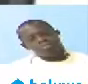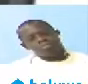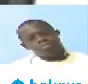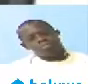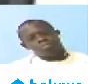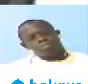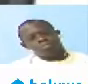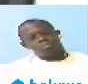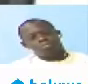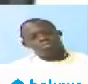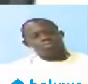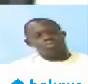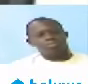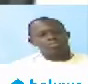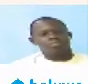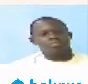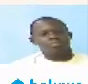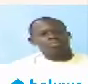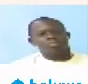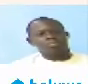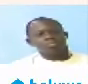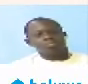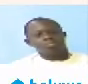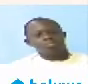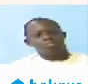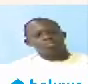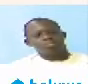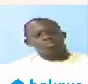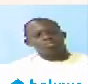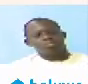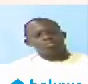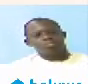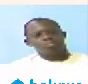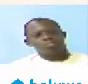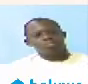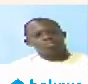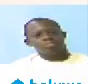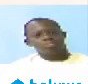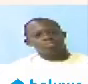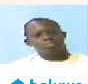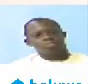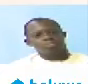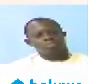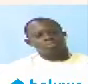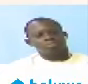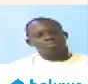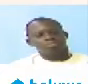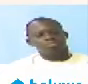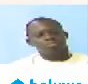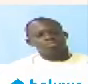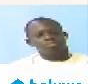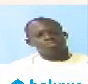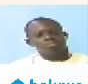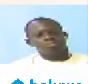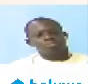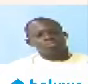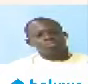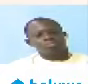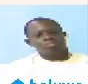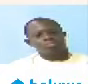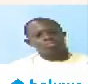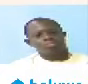suggested. There were trained elements to be used later in the